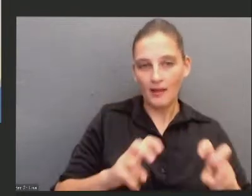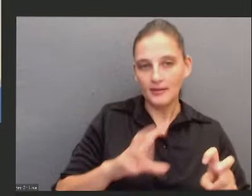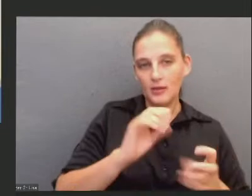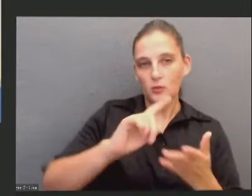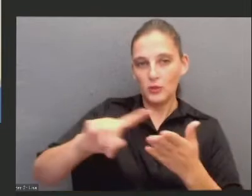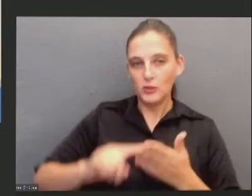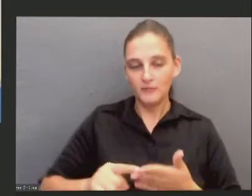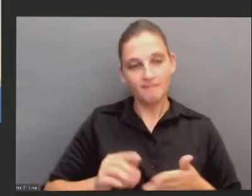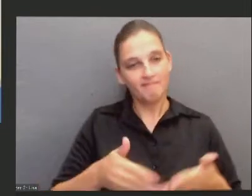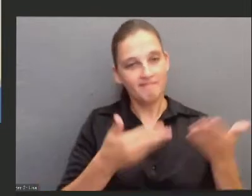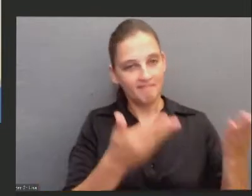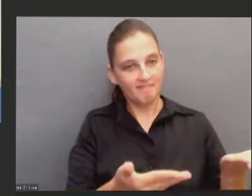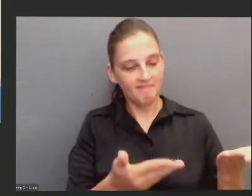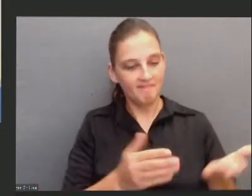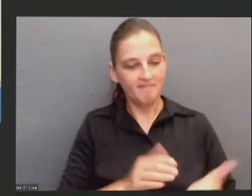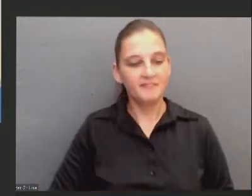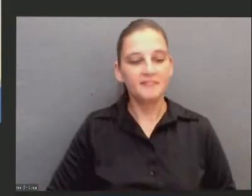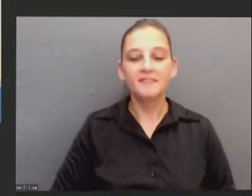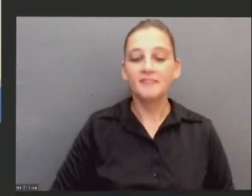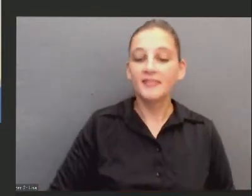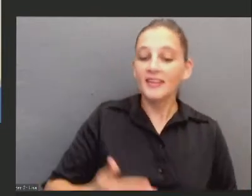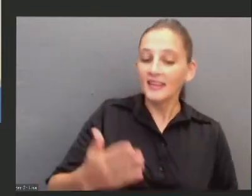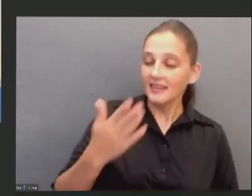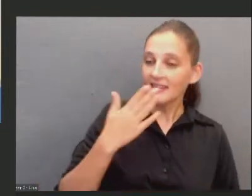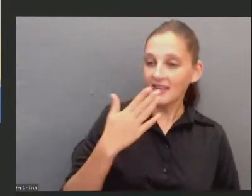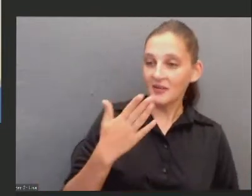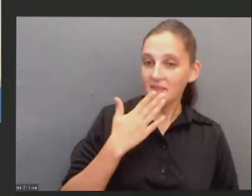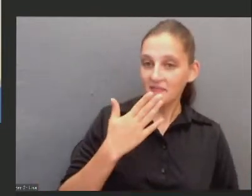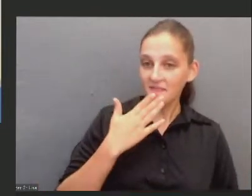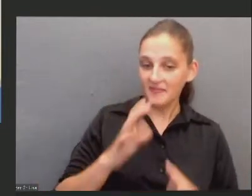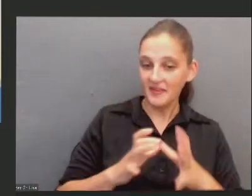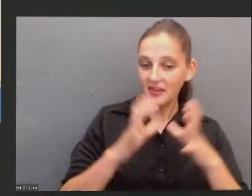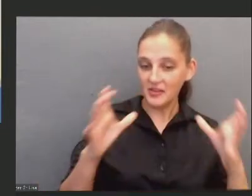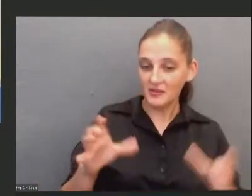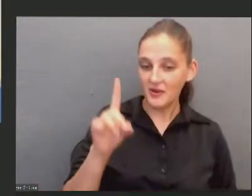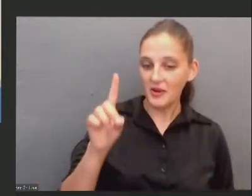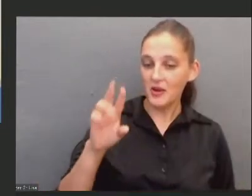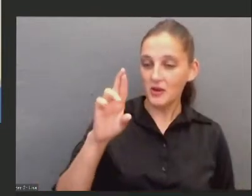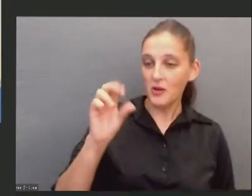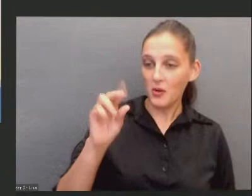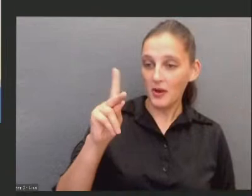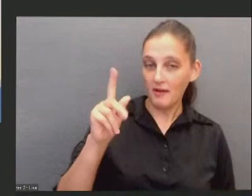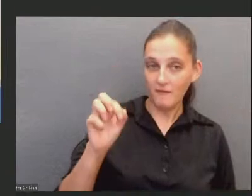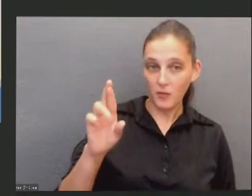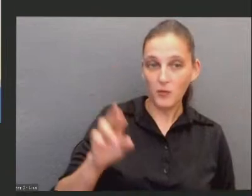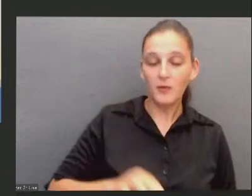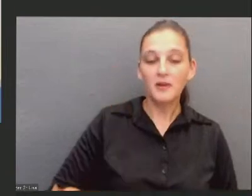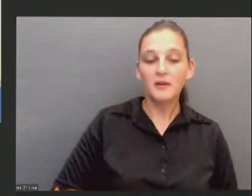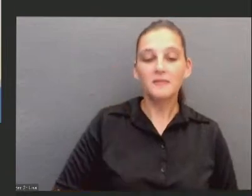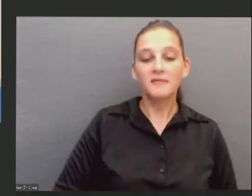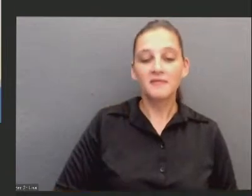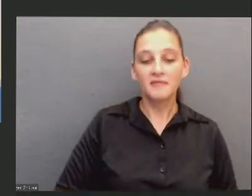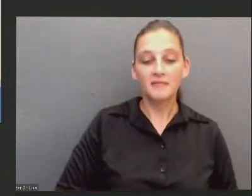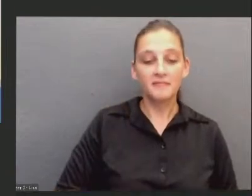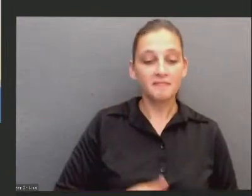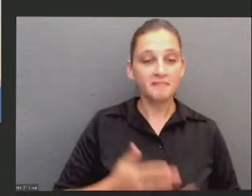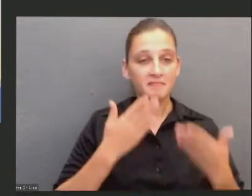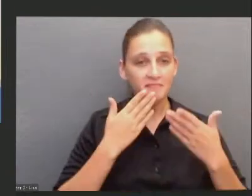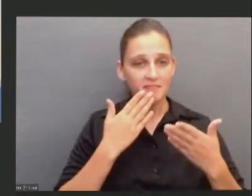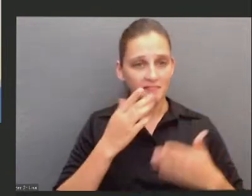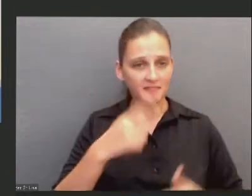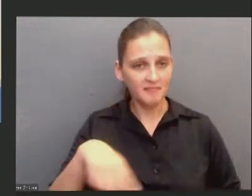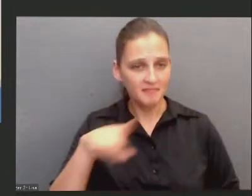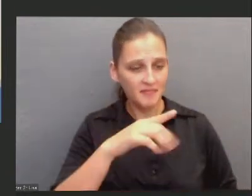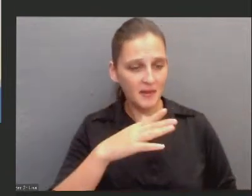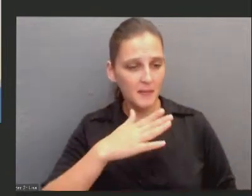away. Thank you. Thank you so much, Dr. Okafor. And I also want to really thank my fellow task force members, the